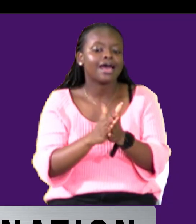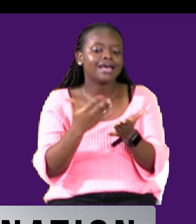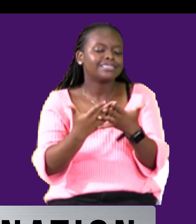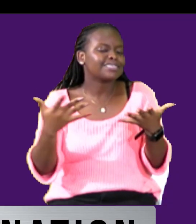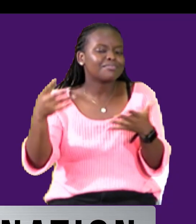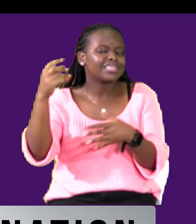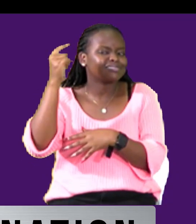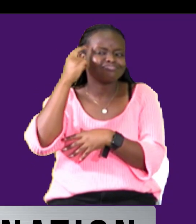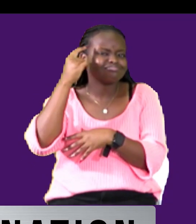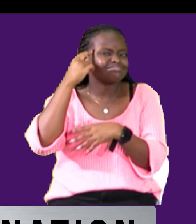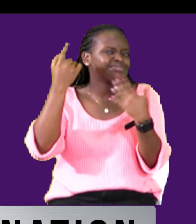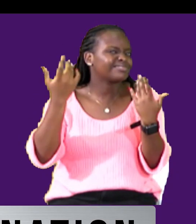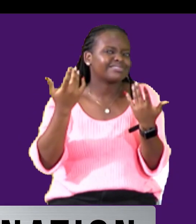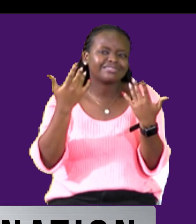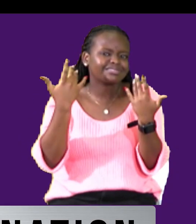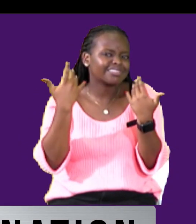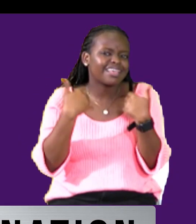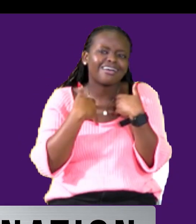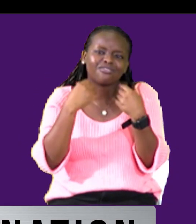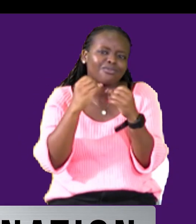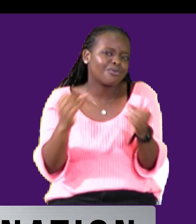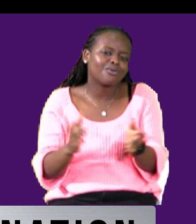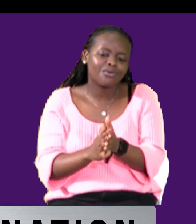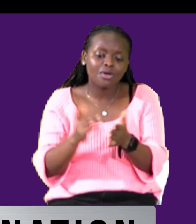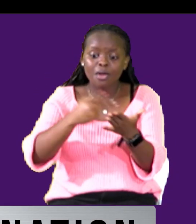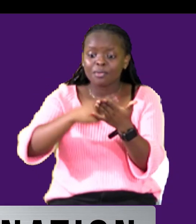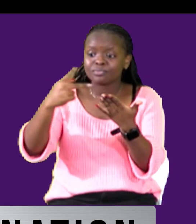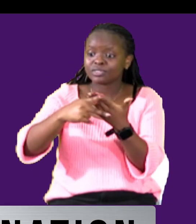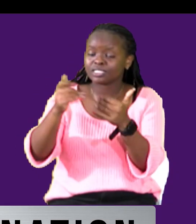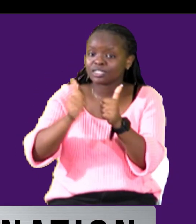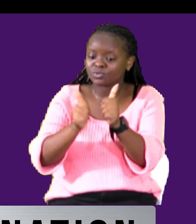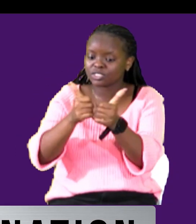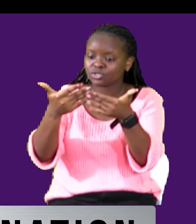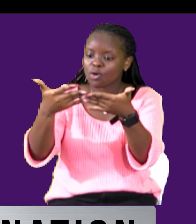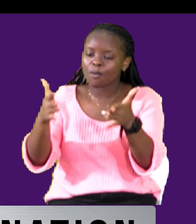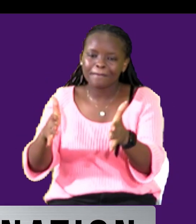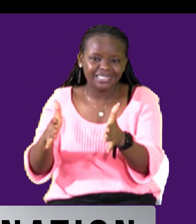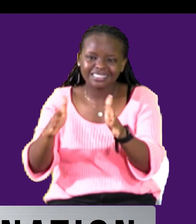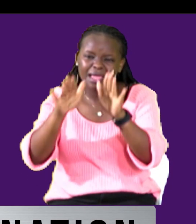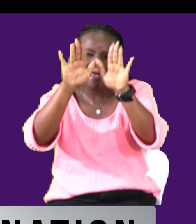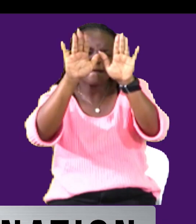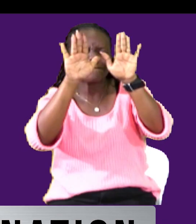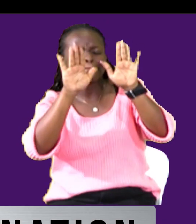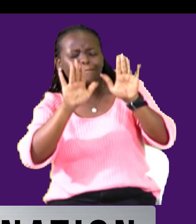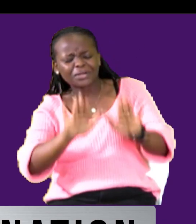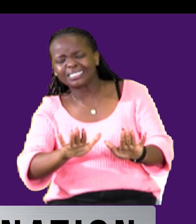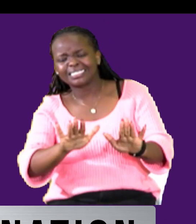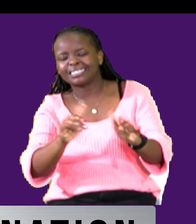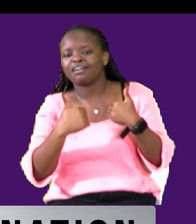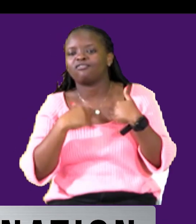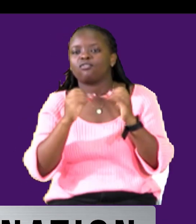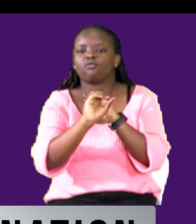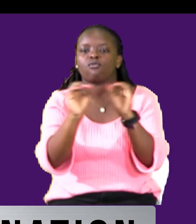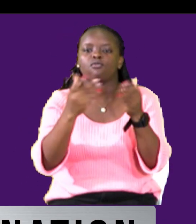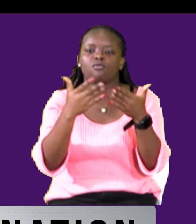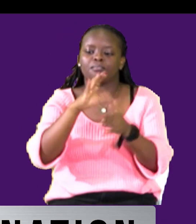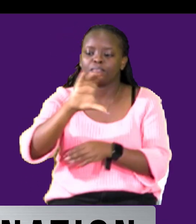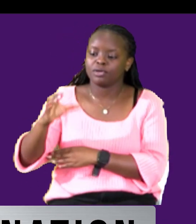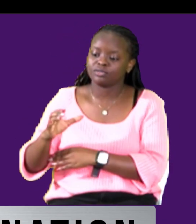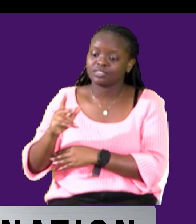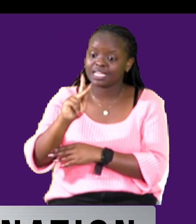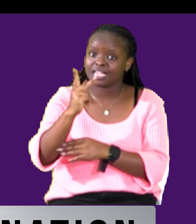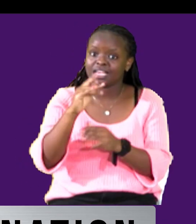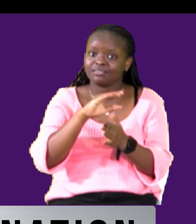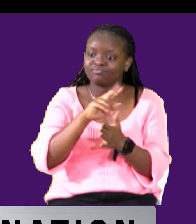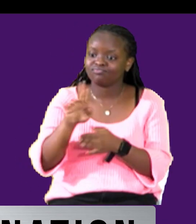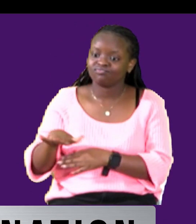sense. It means that hakuna project yenye president anaenda kufungua ya maana sana in the Mount Kenya region. But pale